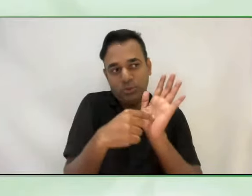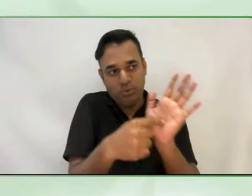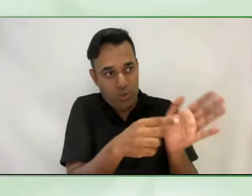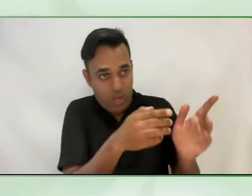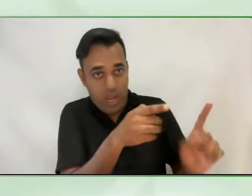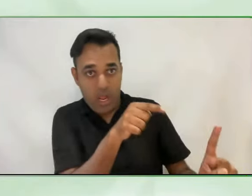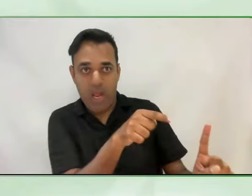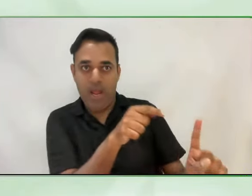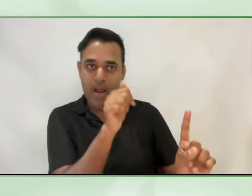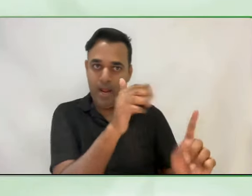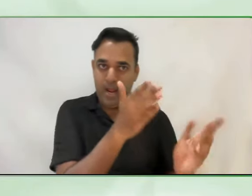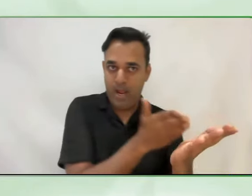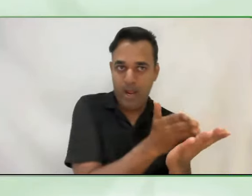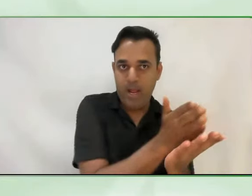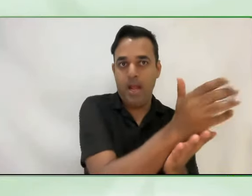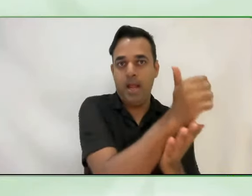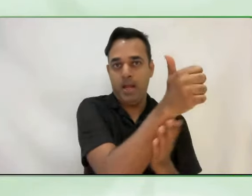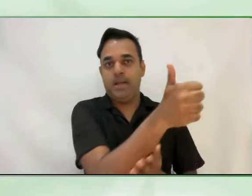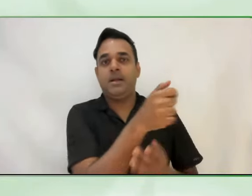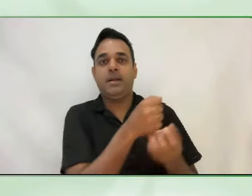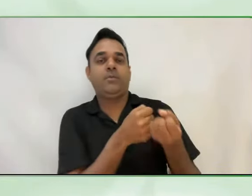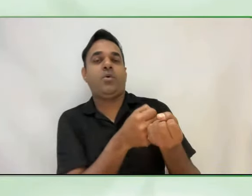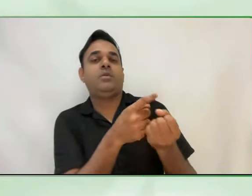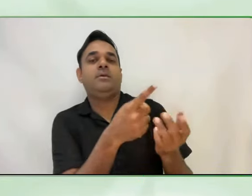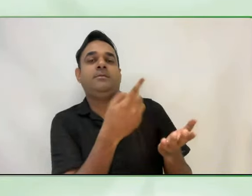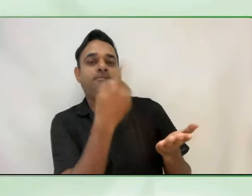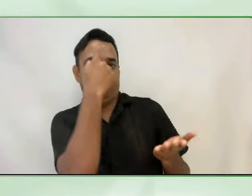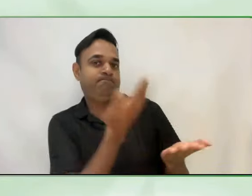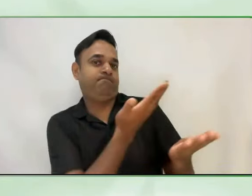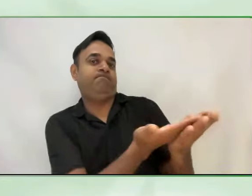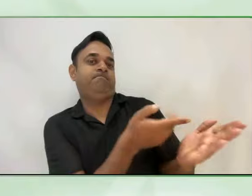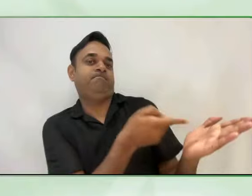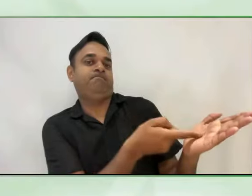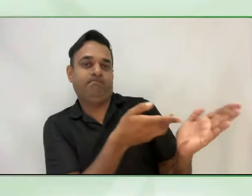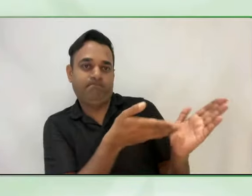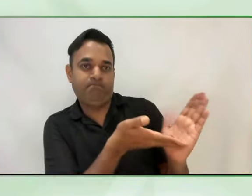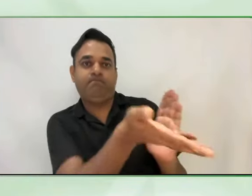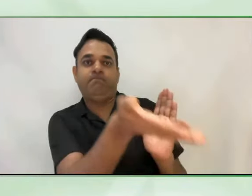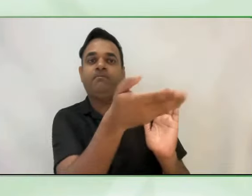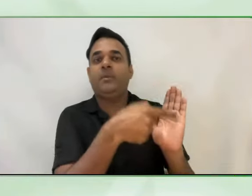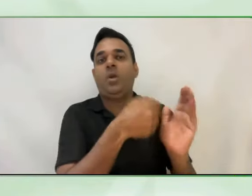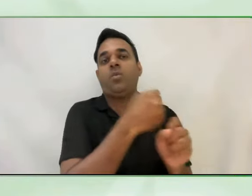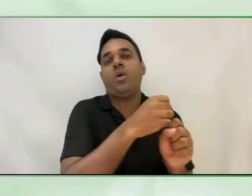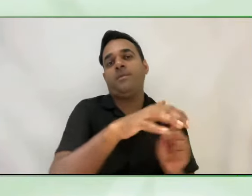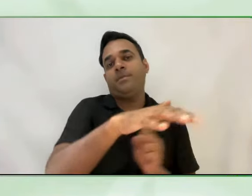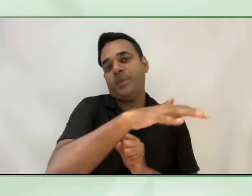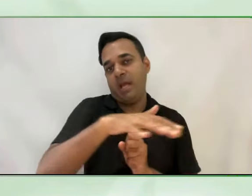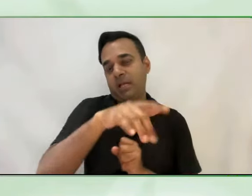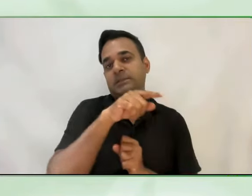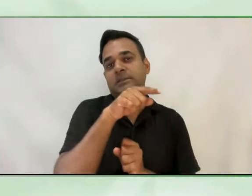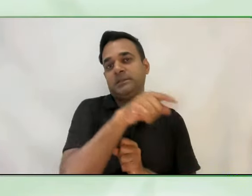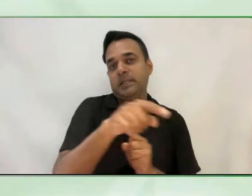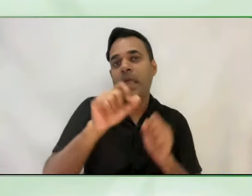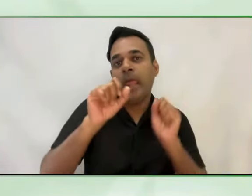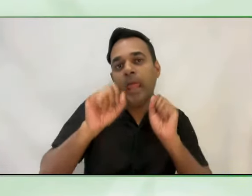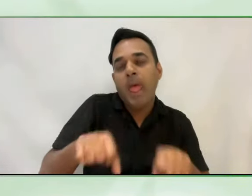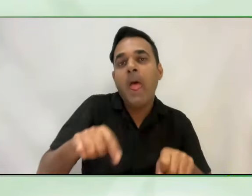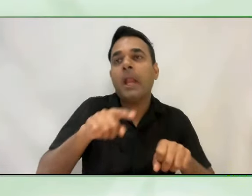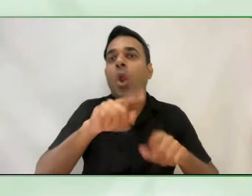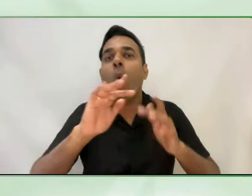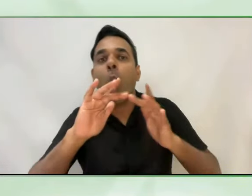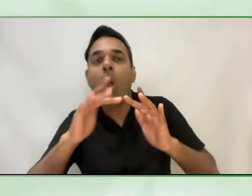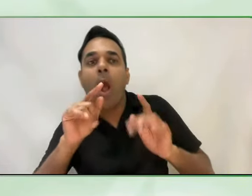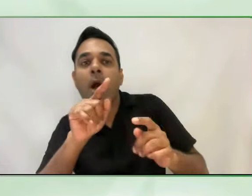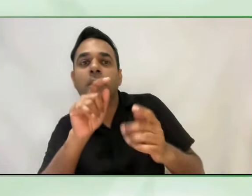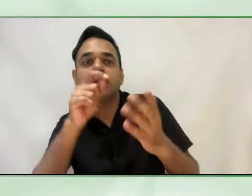is to things like recruitment, how are they supporting autistic people and other types of neurodivergence and other types of neurodiversity in